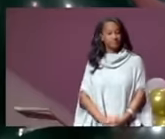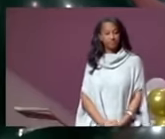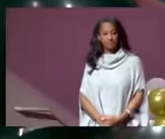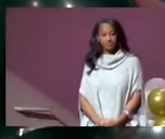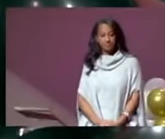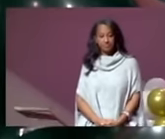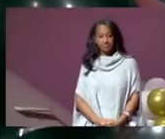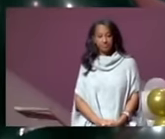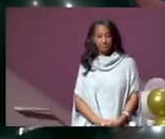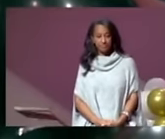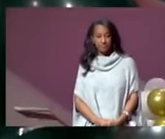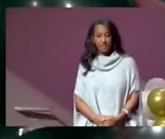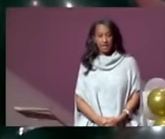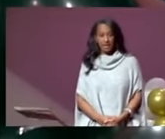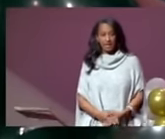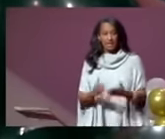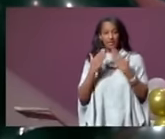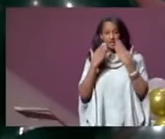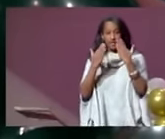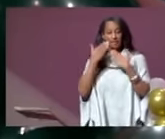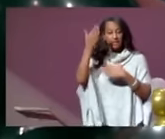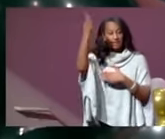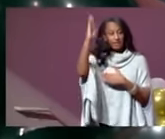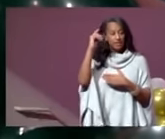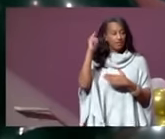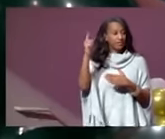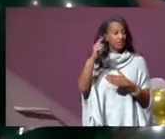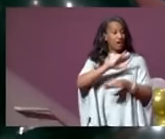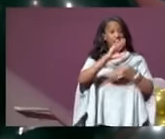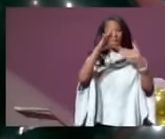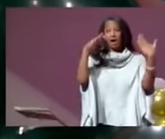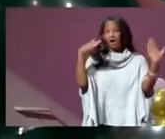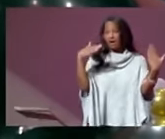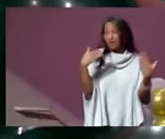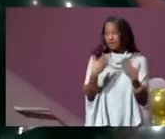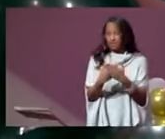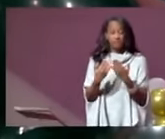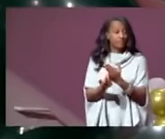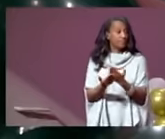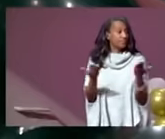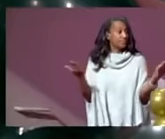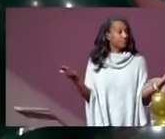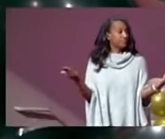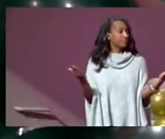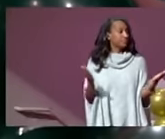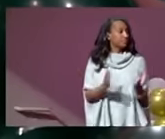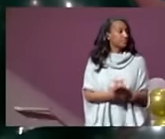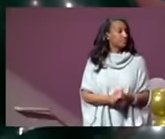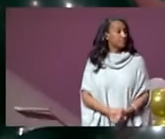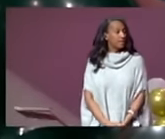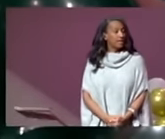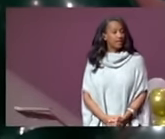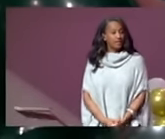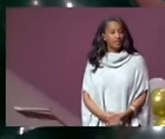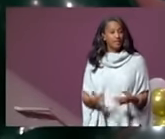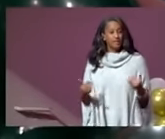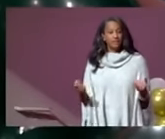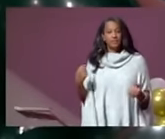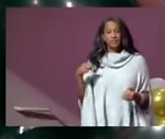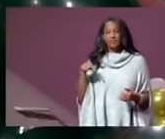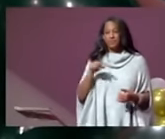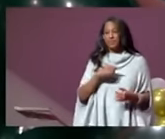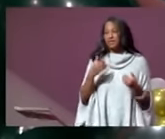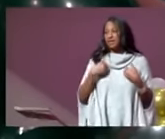Friendship West. And we give God thanks and praise for each and every one of them. We also have an update for the women of the West.